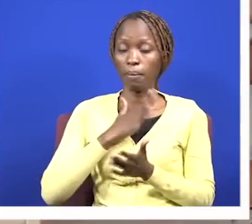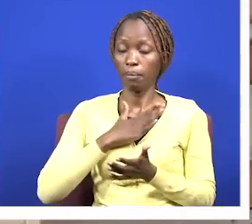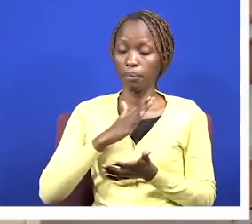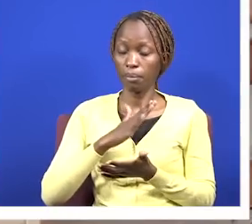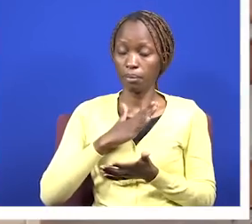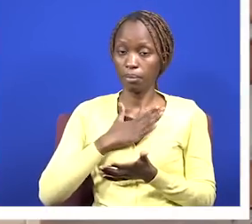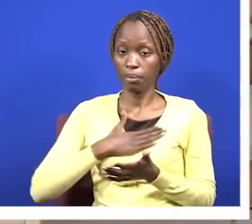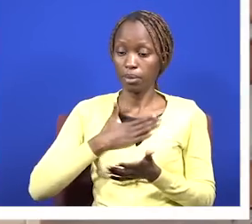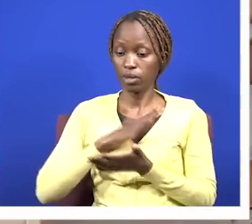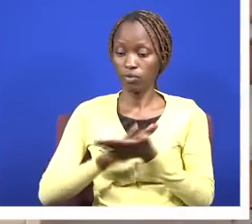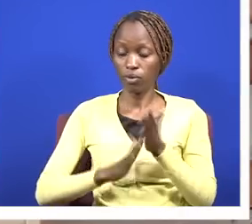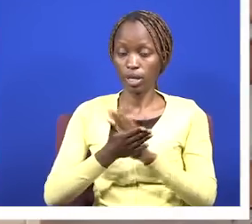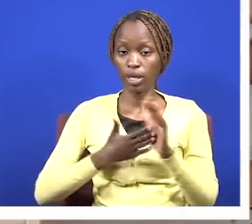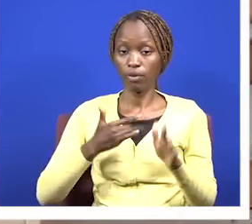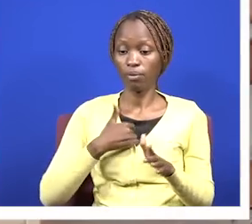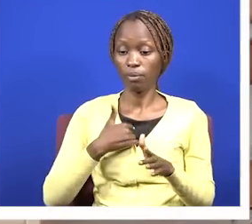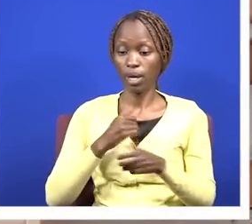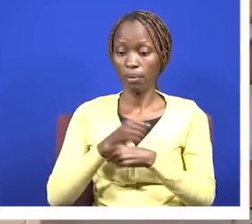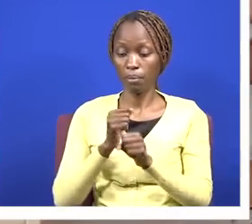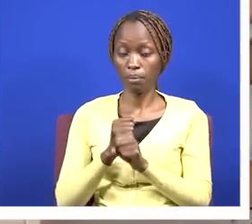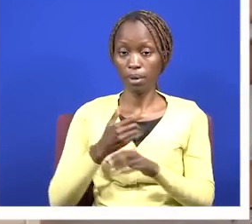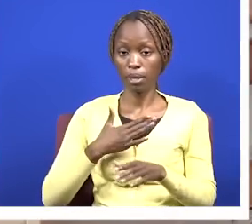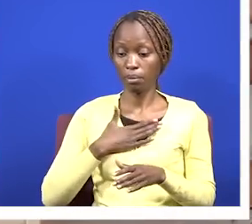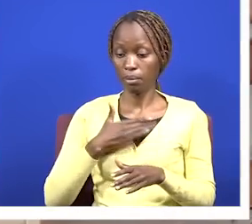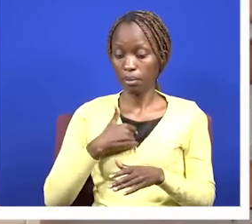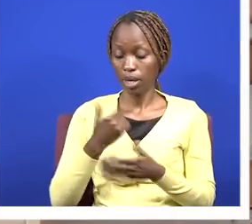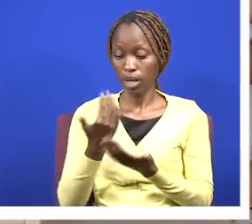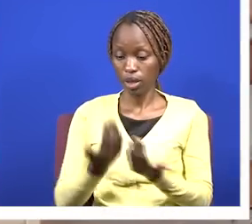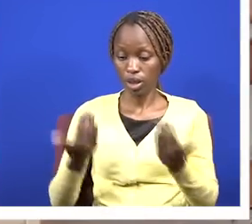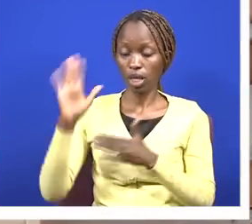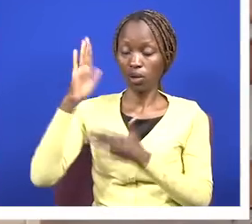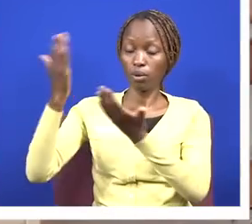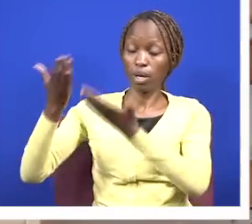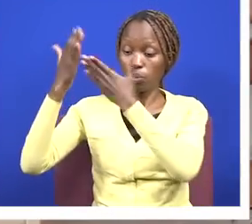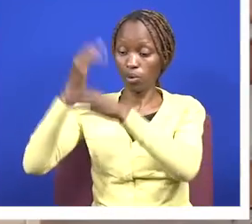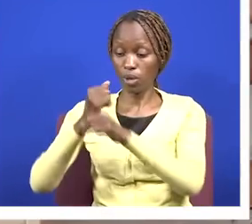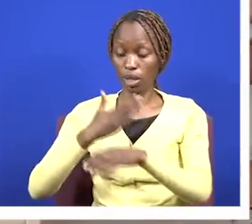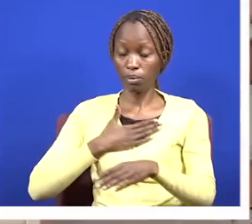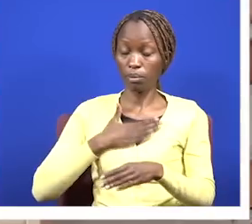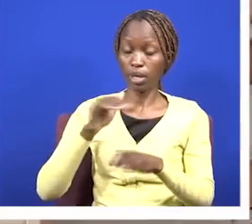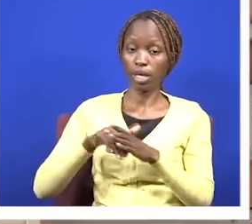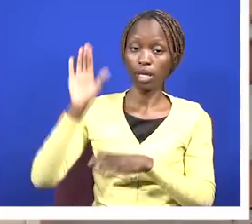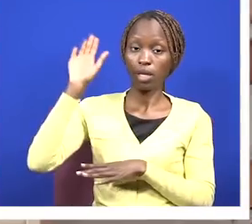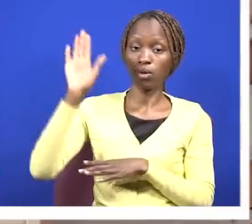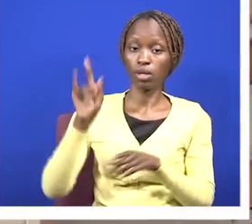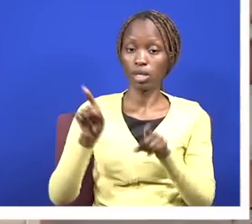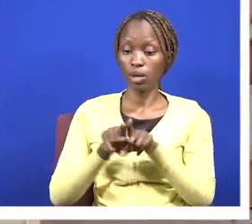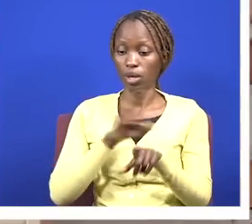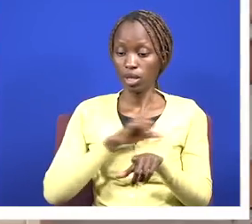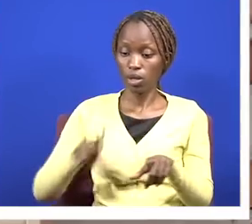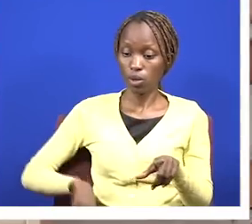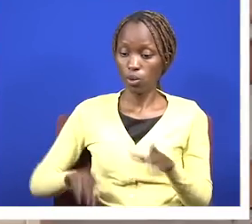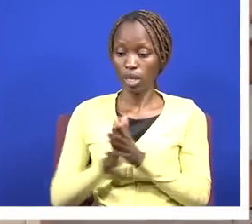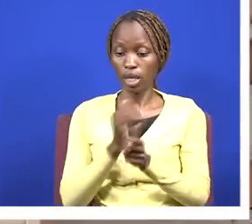me and make me your child. I put my trust in you as my Lord and